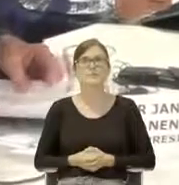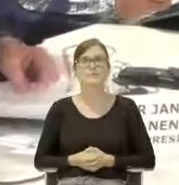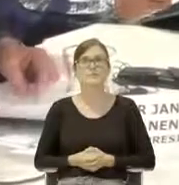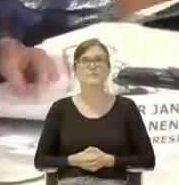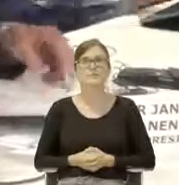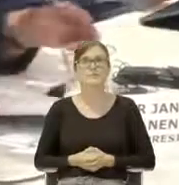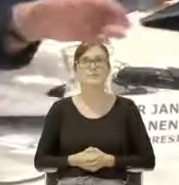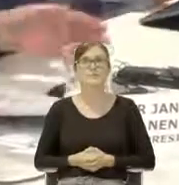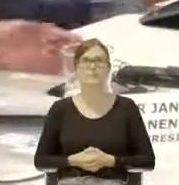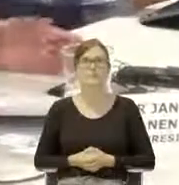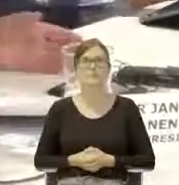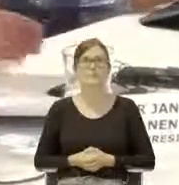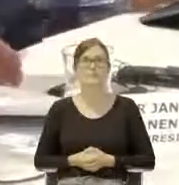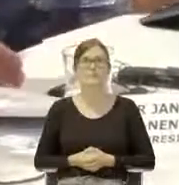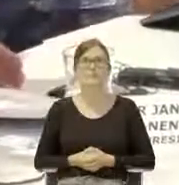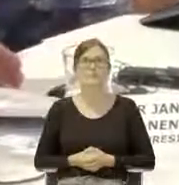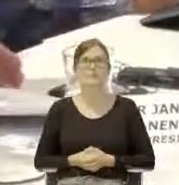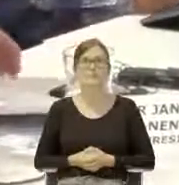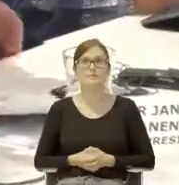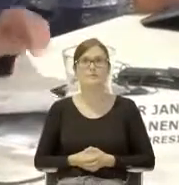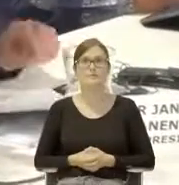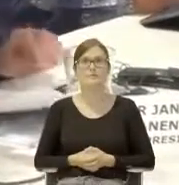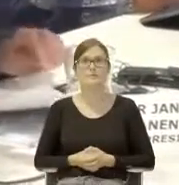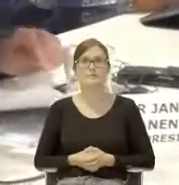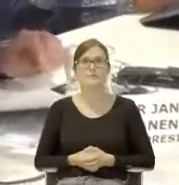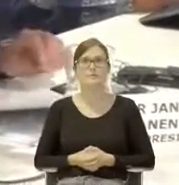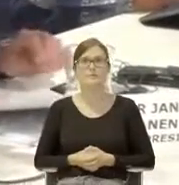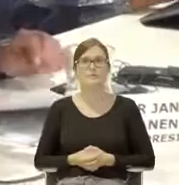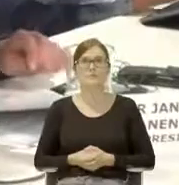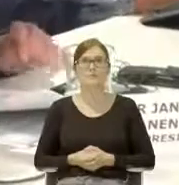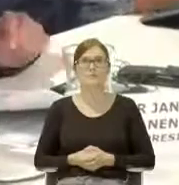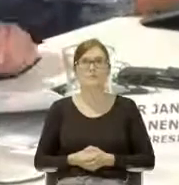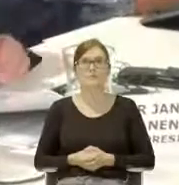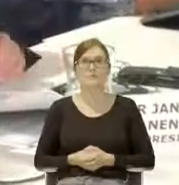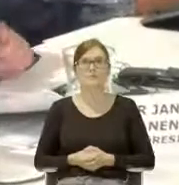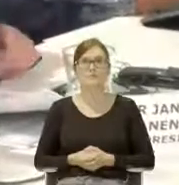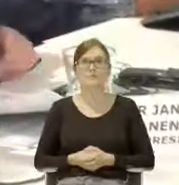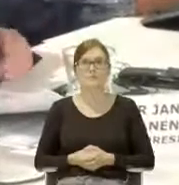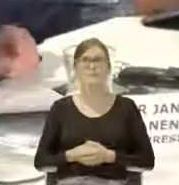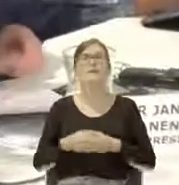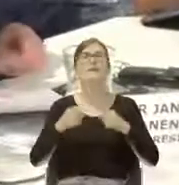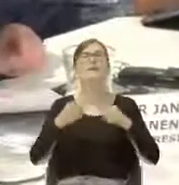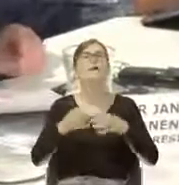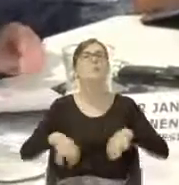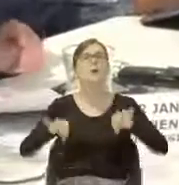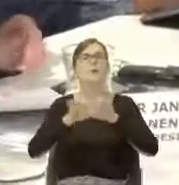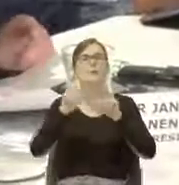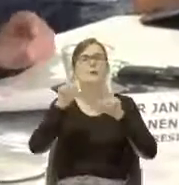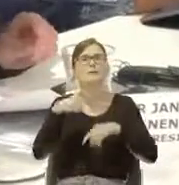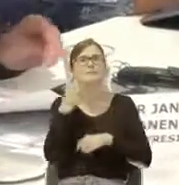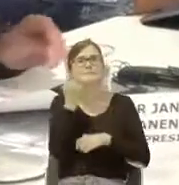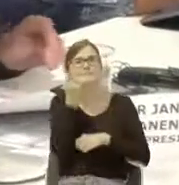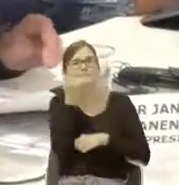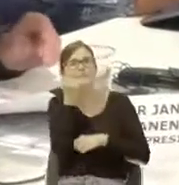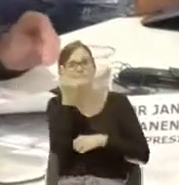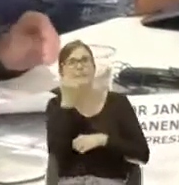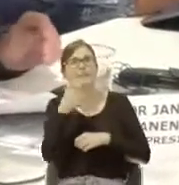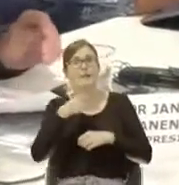of the relation between national and subnational spheres of government to face growing